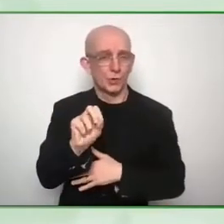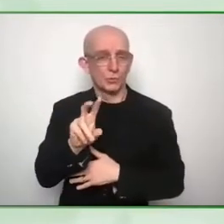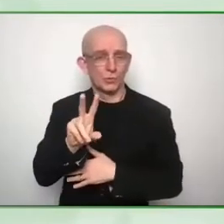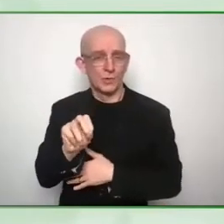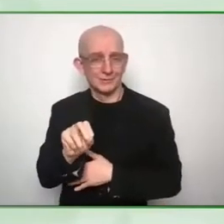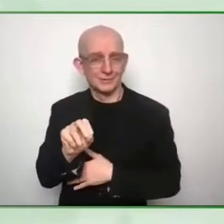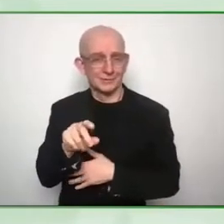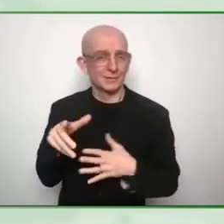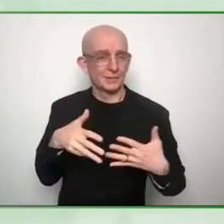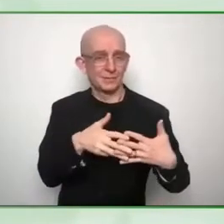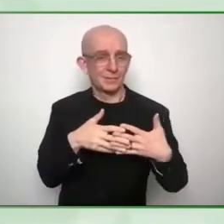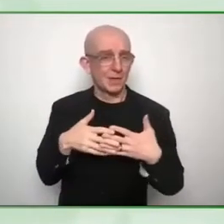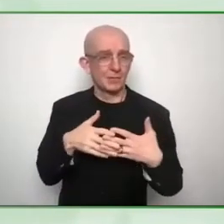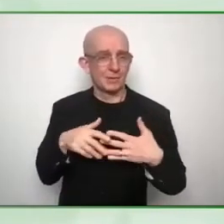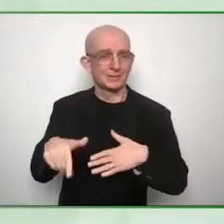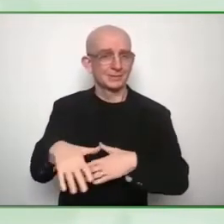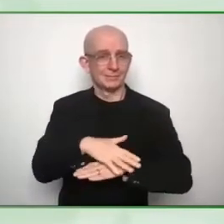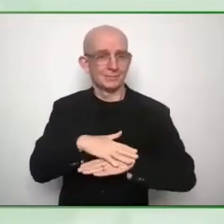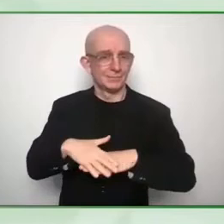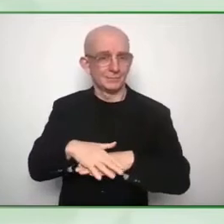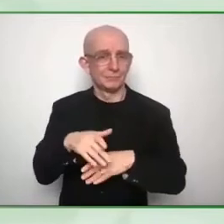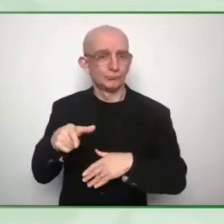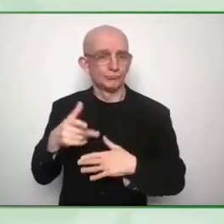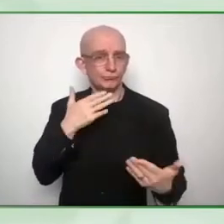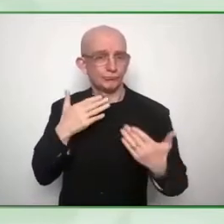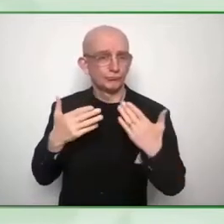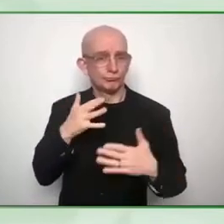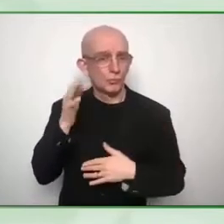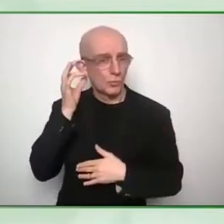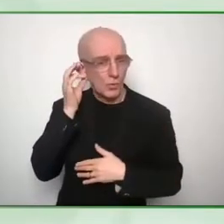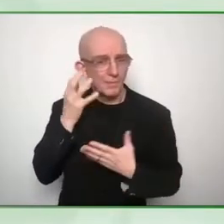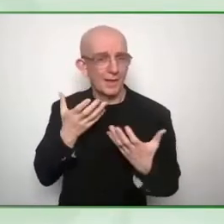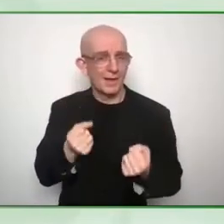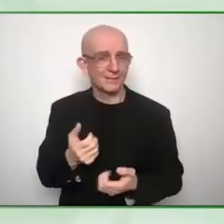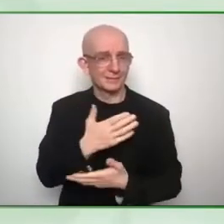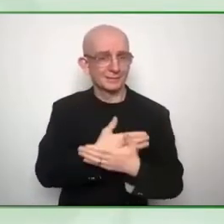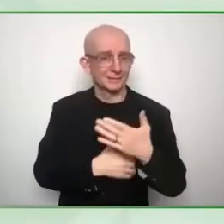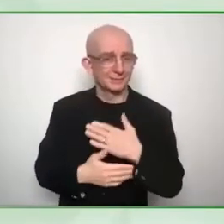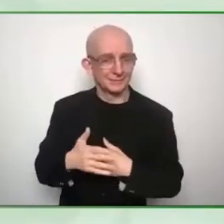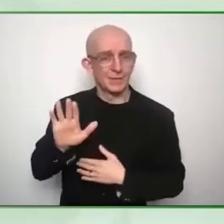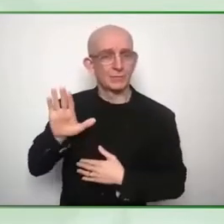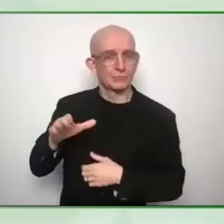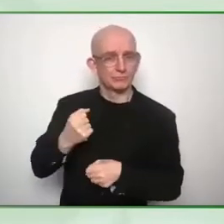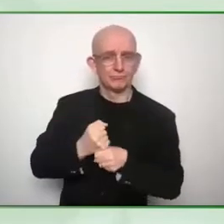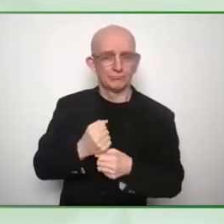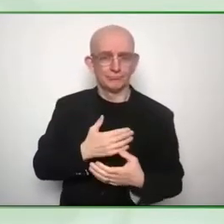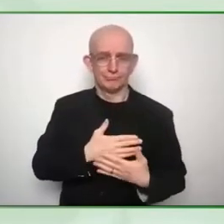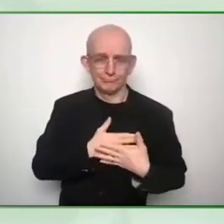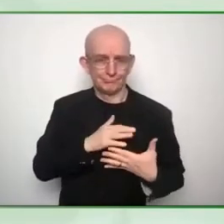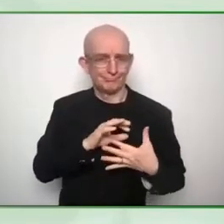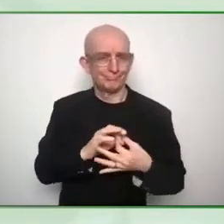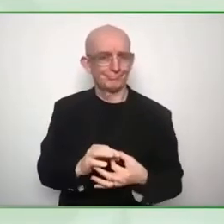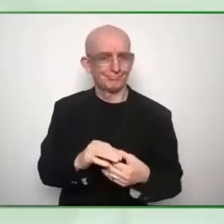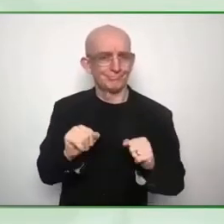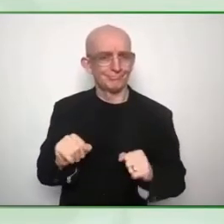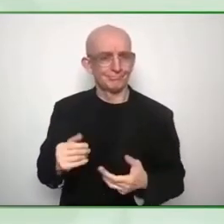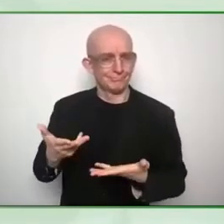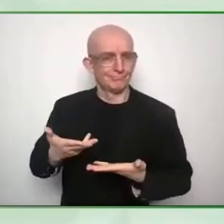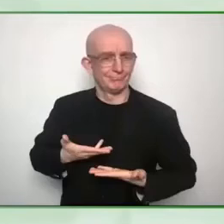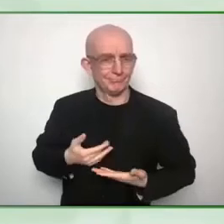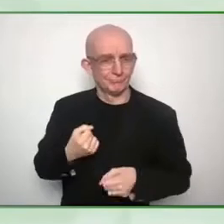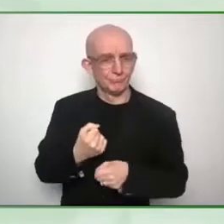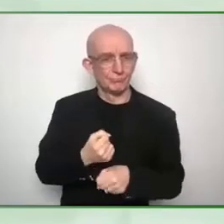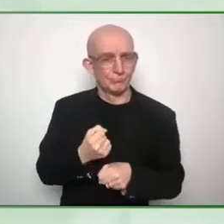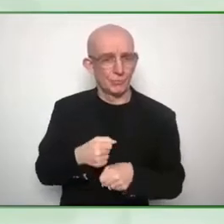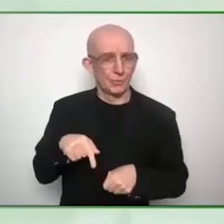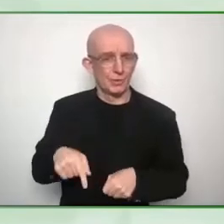global academies. And for an example, we, with the continued work in China, we're developing a certificate on deaf leadership and